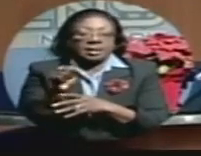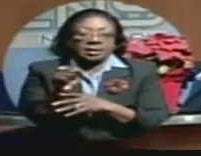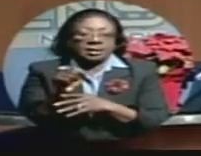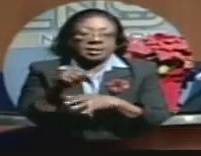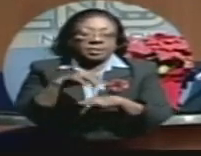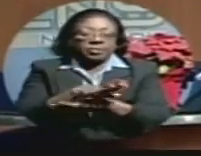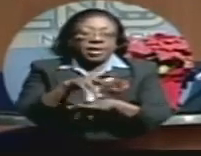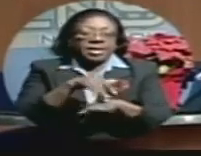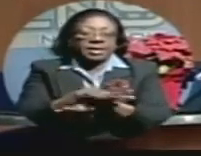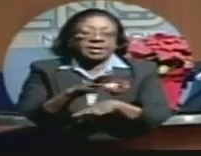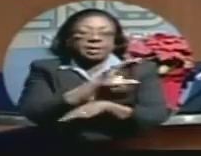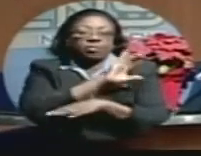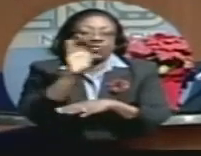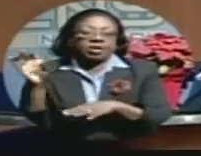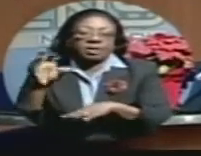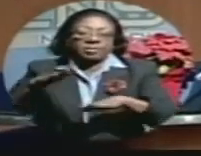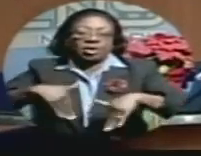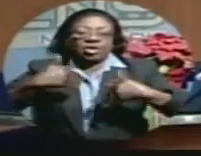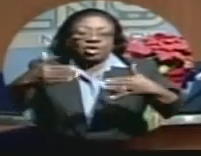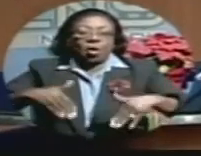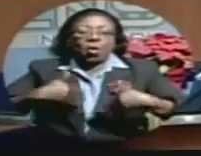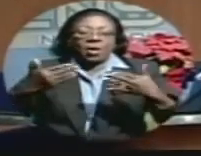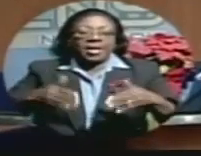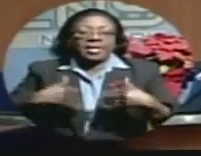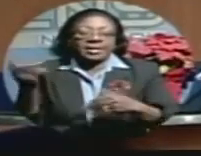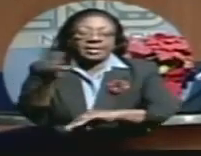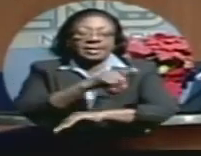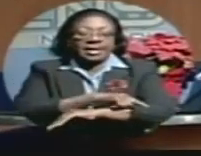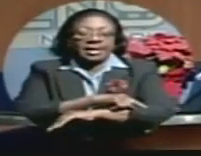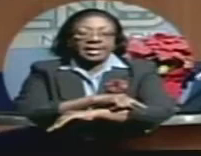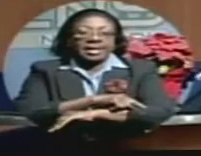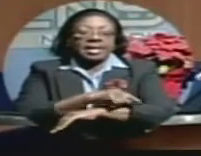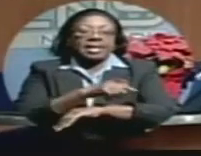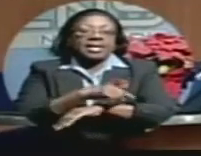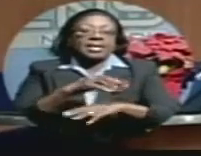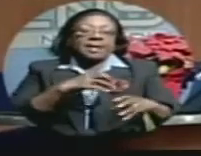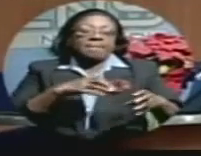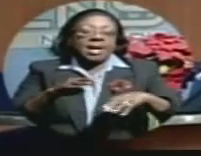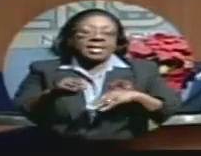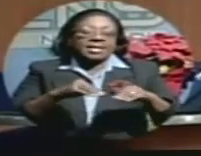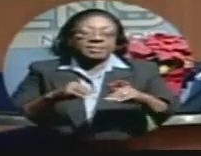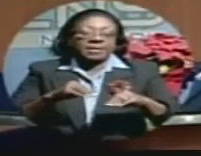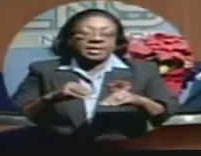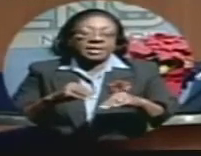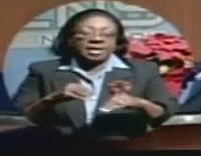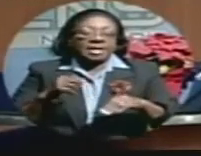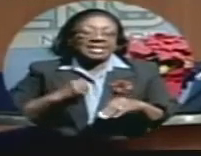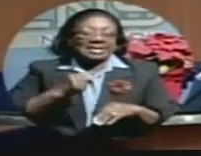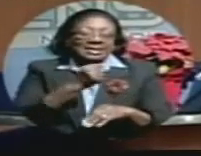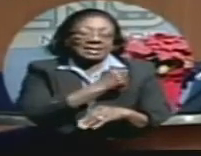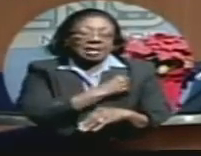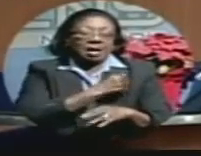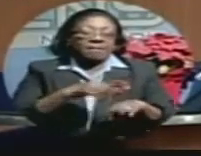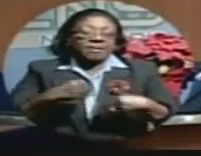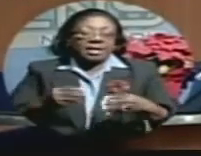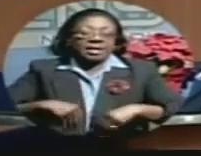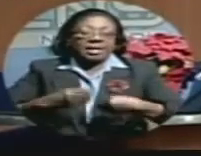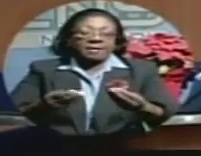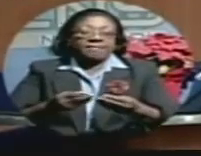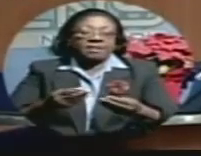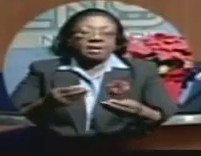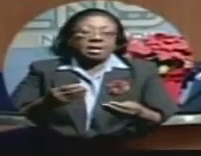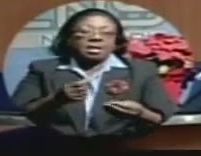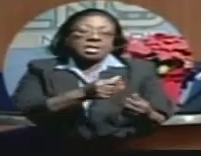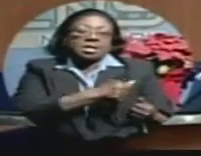spreading some Christmas cheer today. The management and staff here at the corporation donated some much-needed funds to the Salvation Army, which